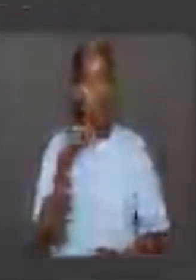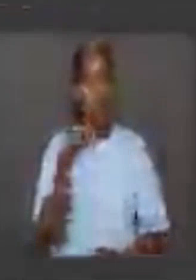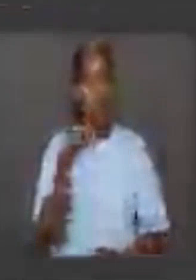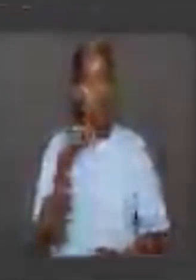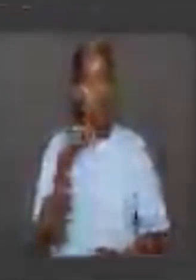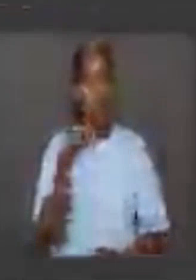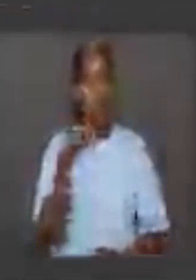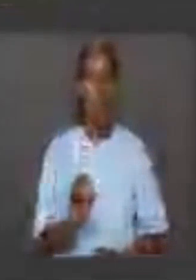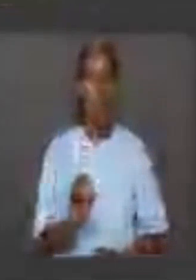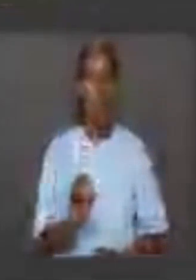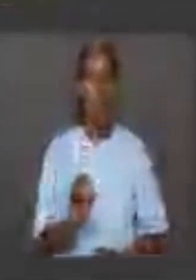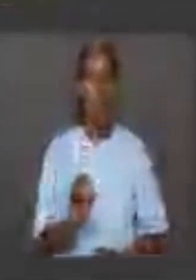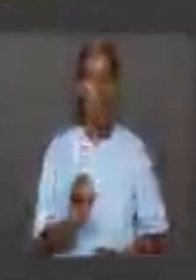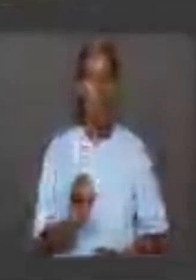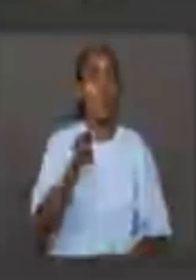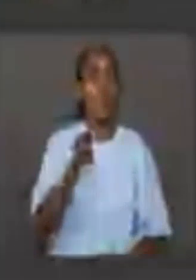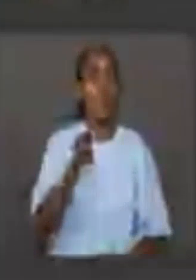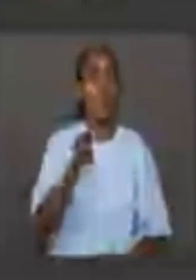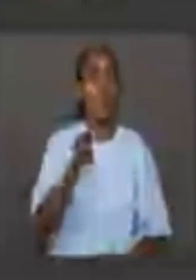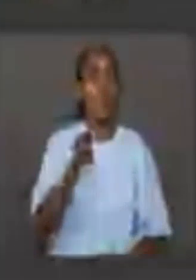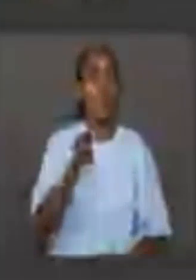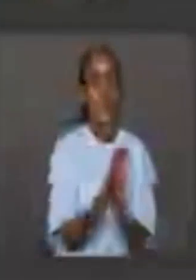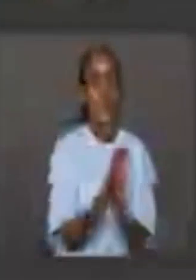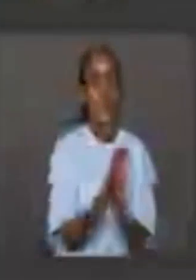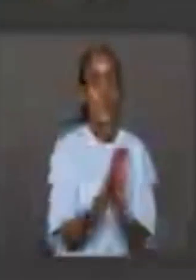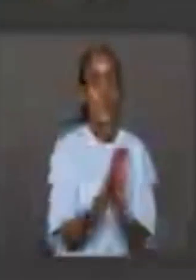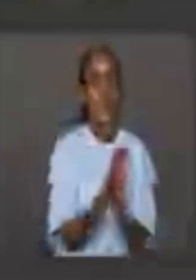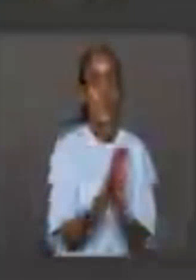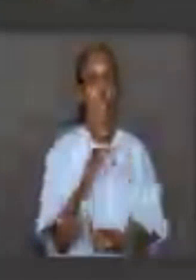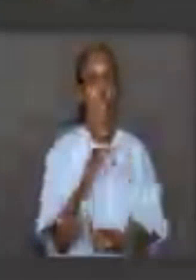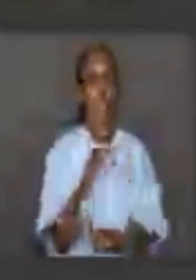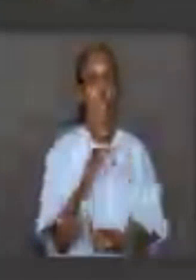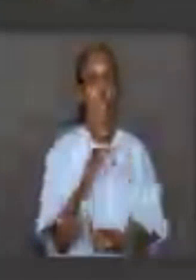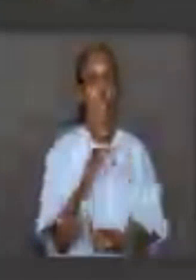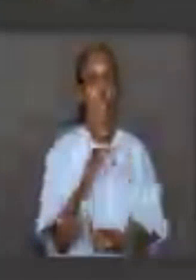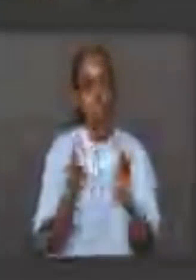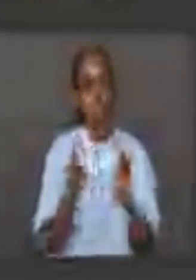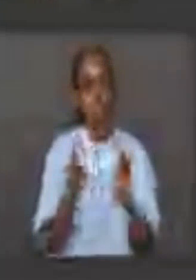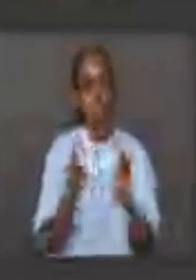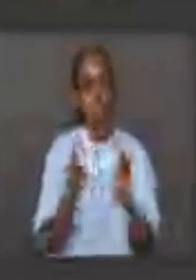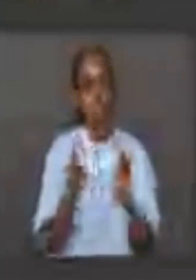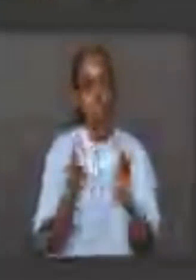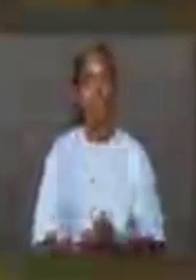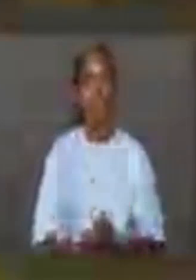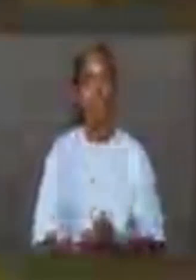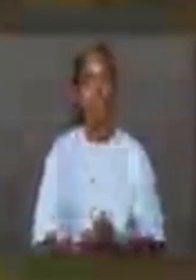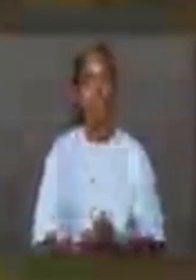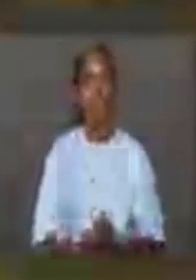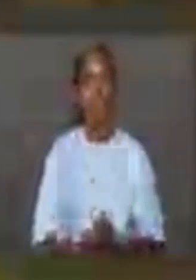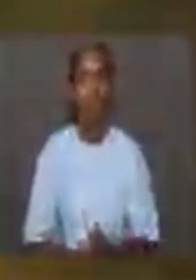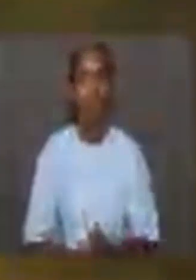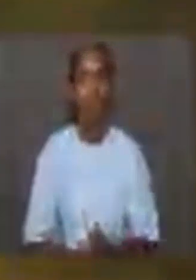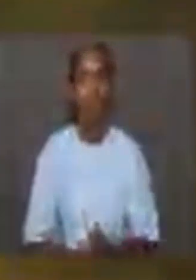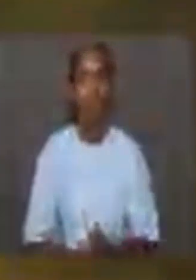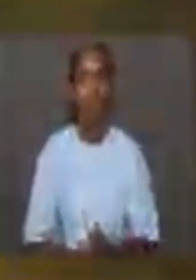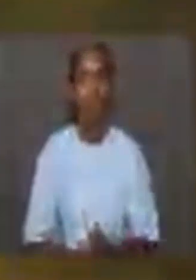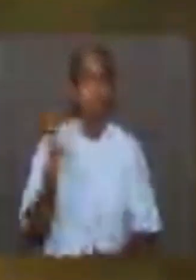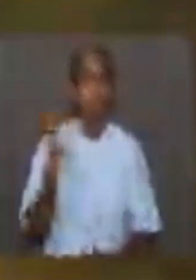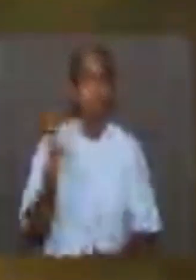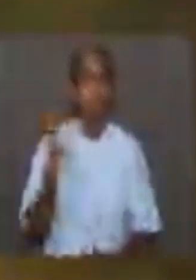of the polynomial function f of x. To find the